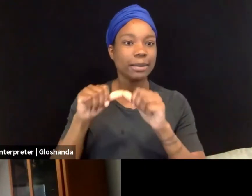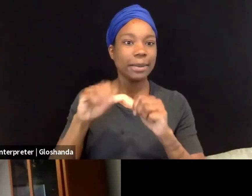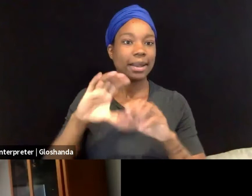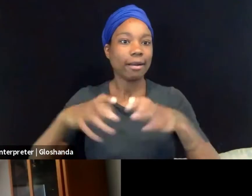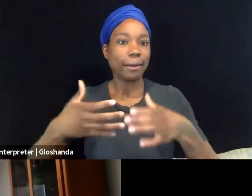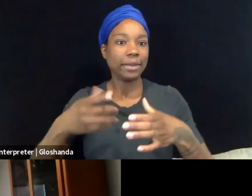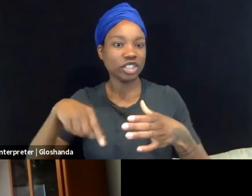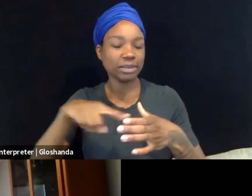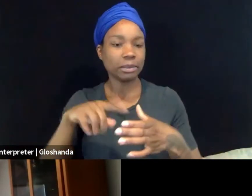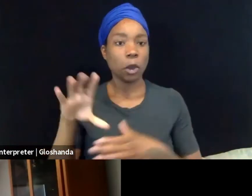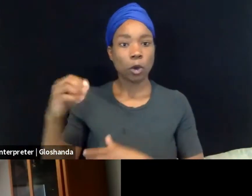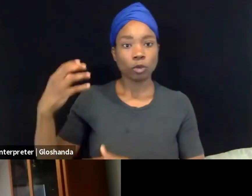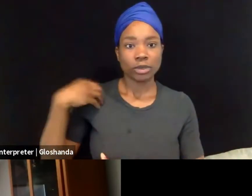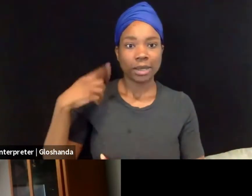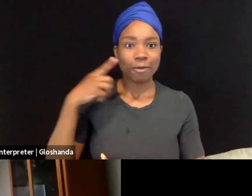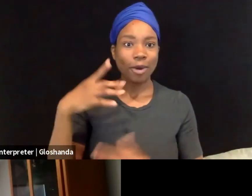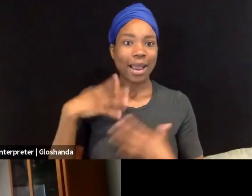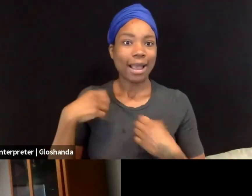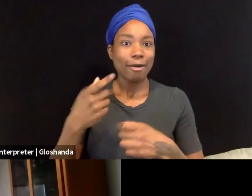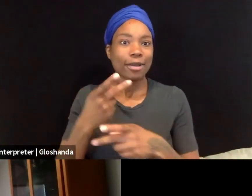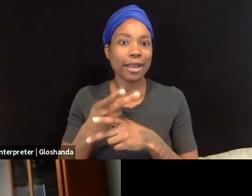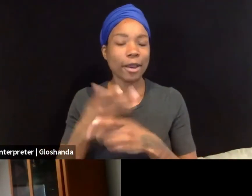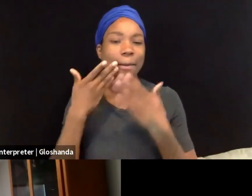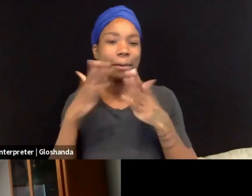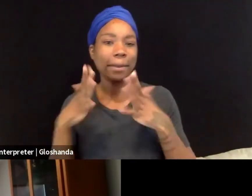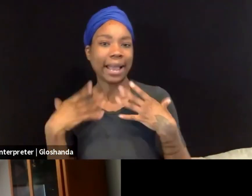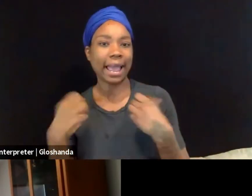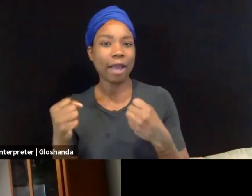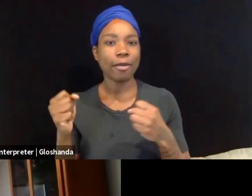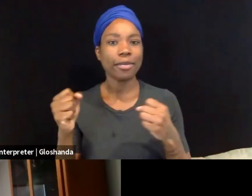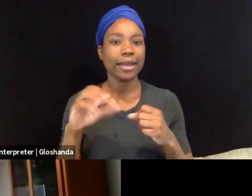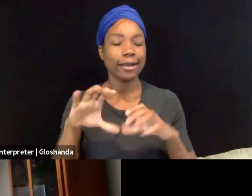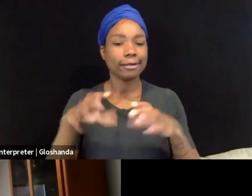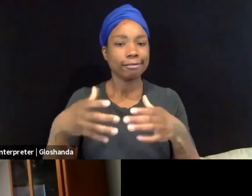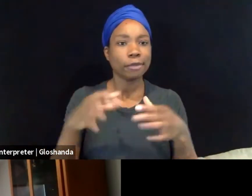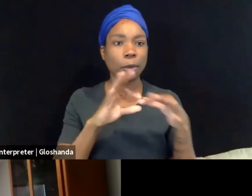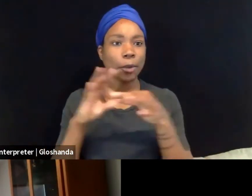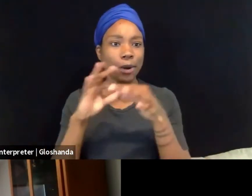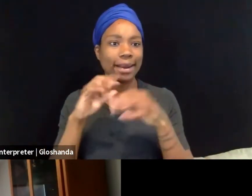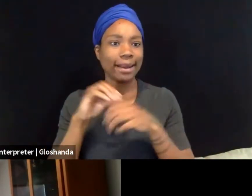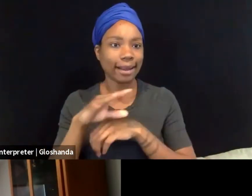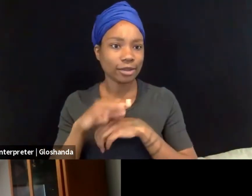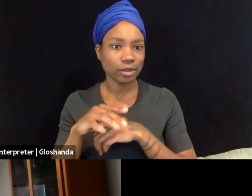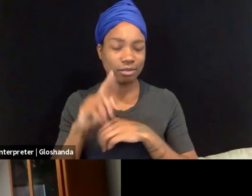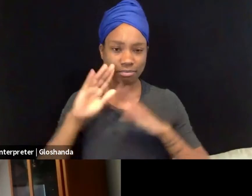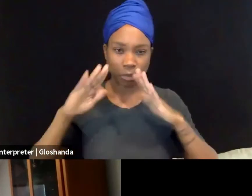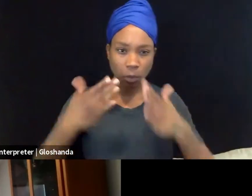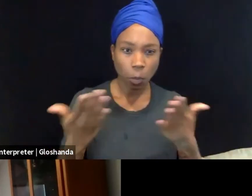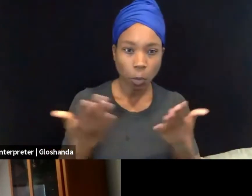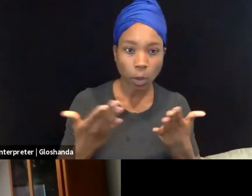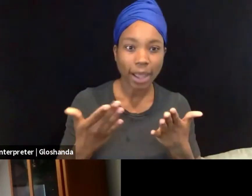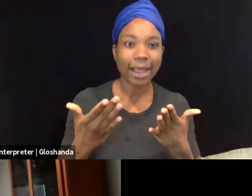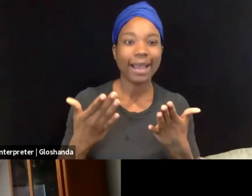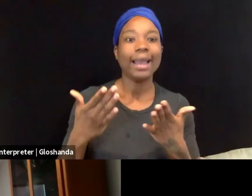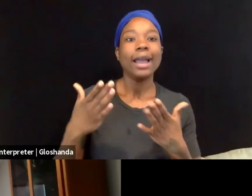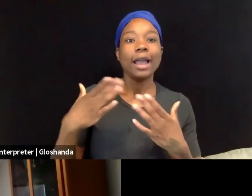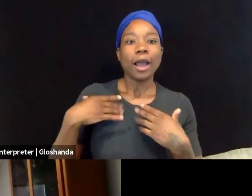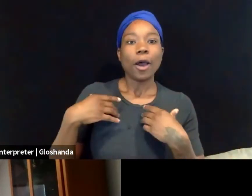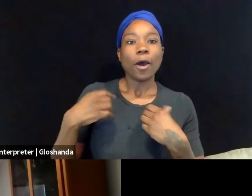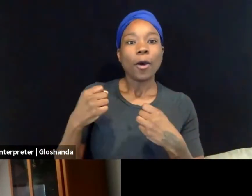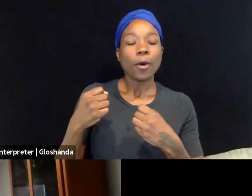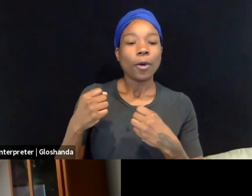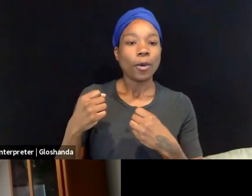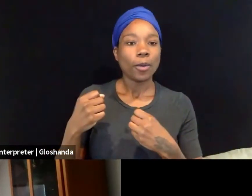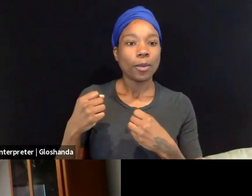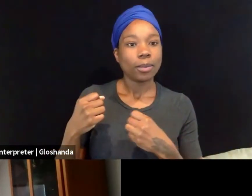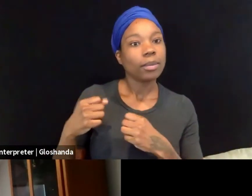Sector Coordinating Council under the Department of Homeland Security, specifically addressing supply chain issues. I think of